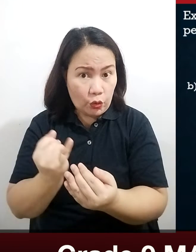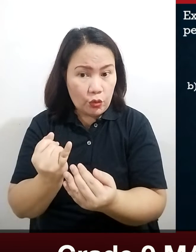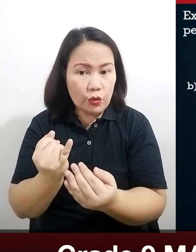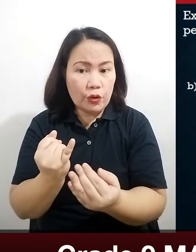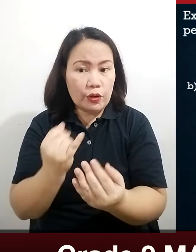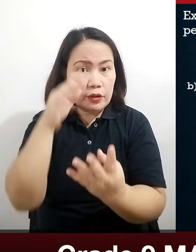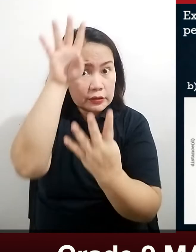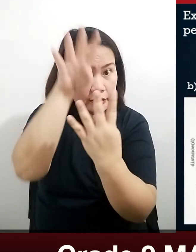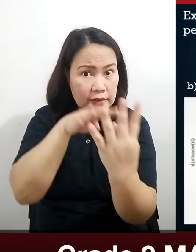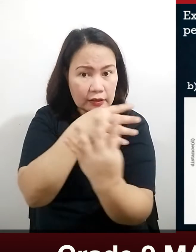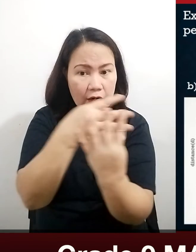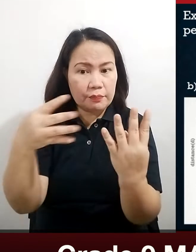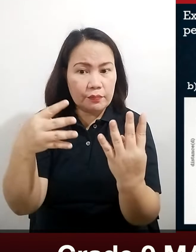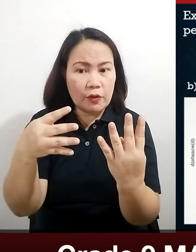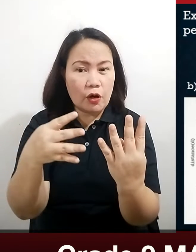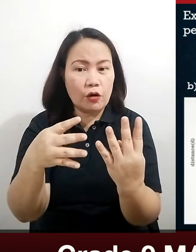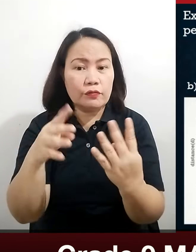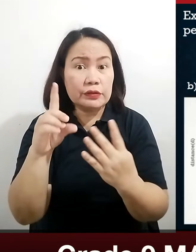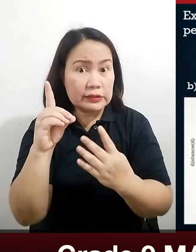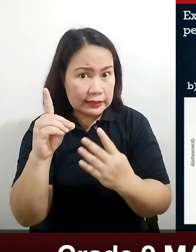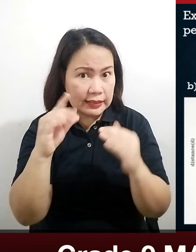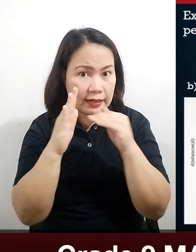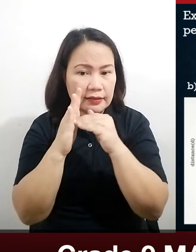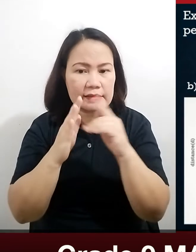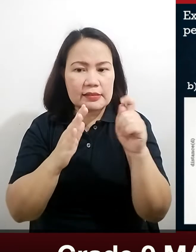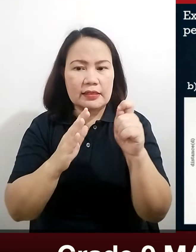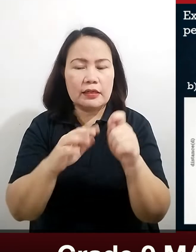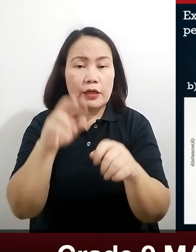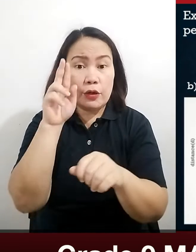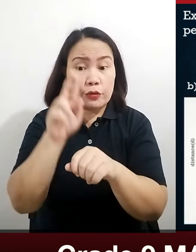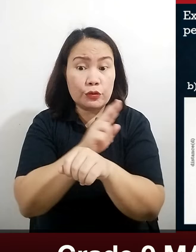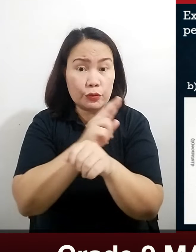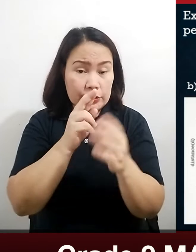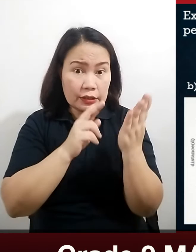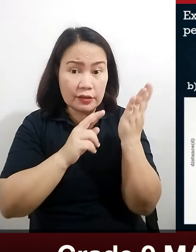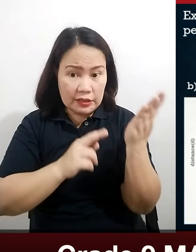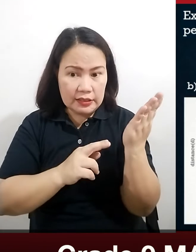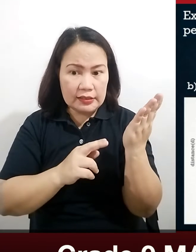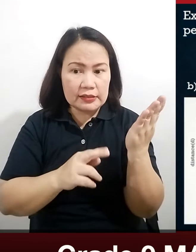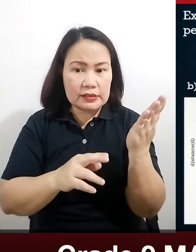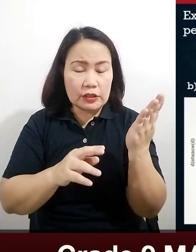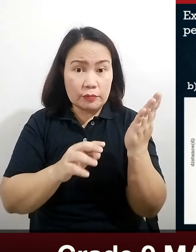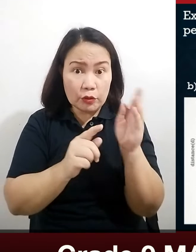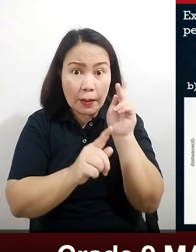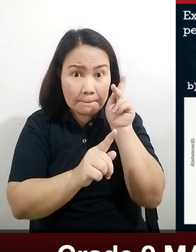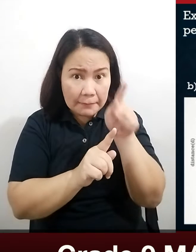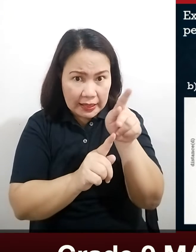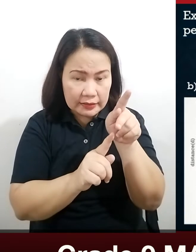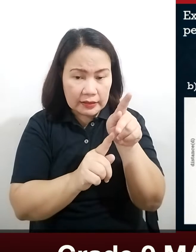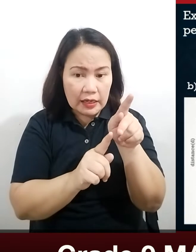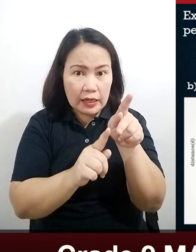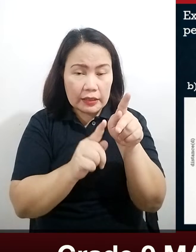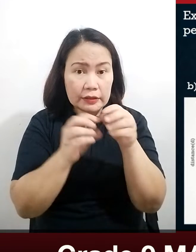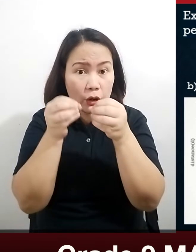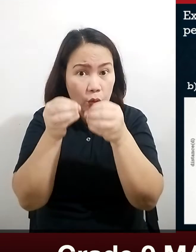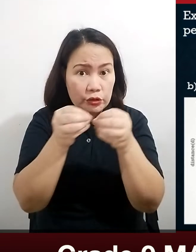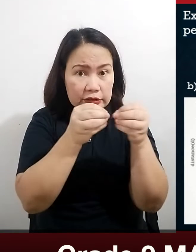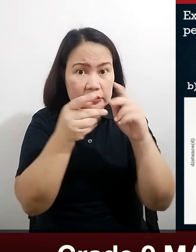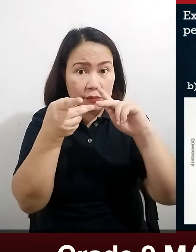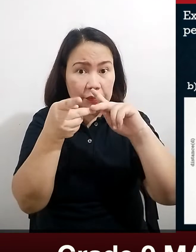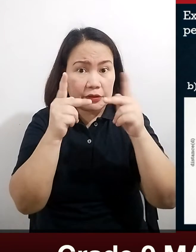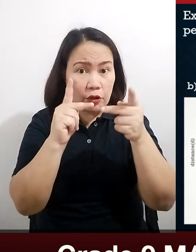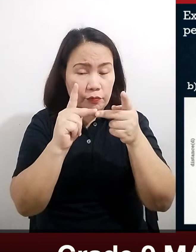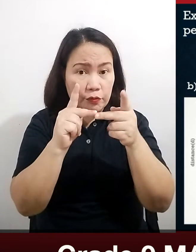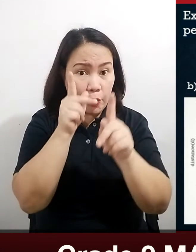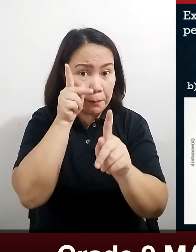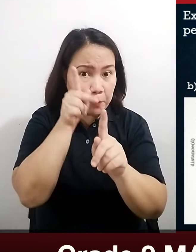Okay, so using the Cartesian plane, you can plot the ordered pairs of the given